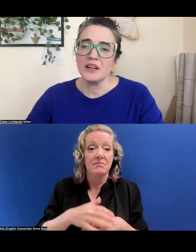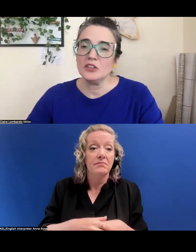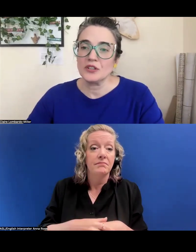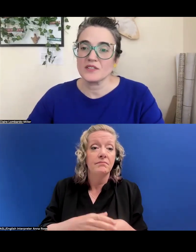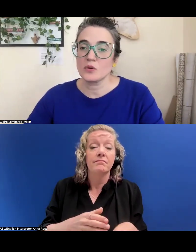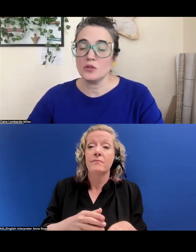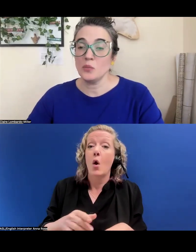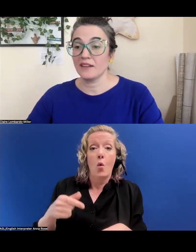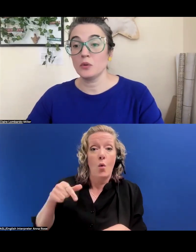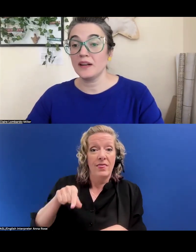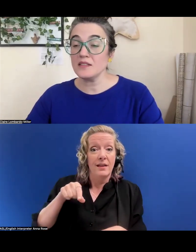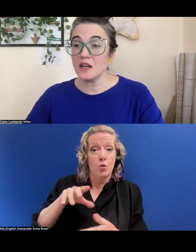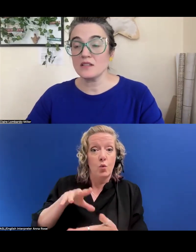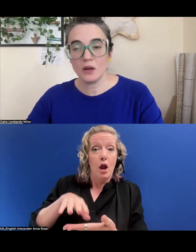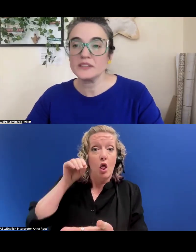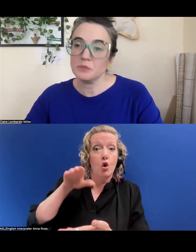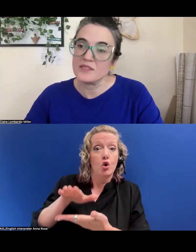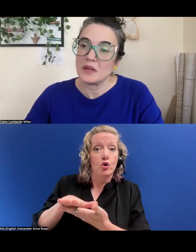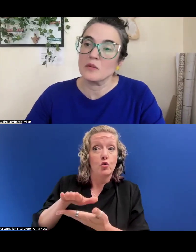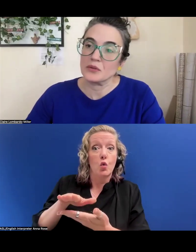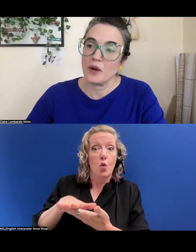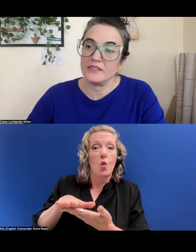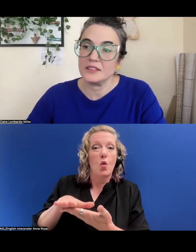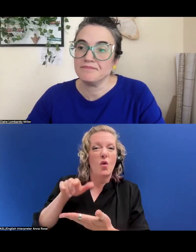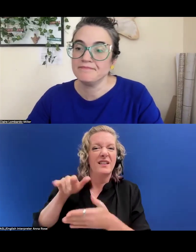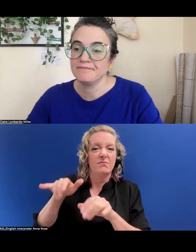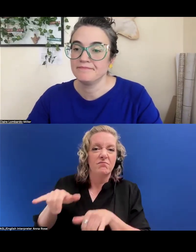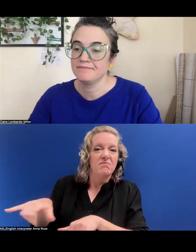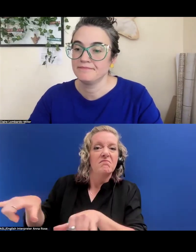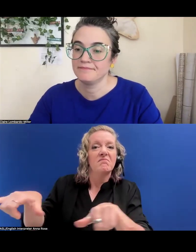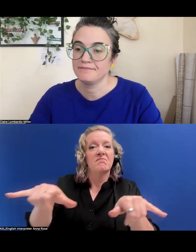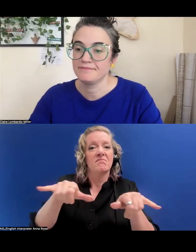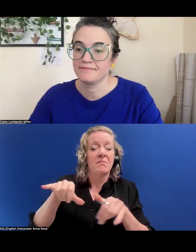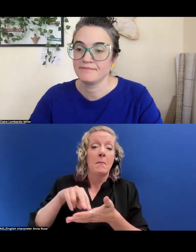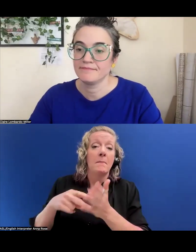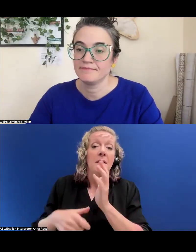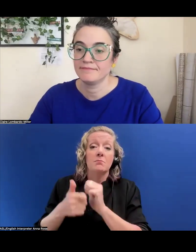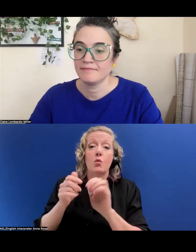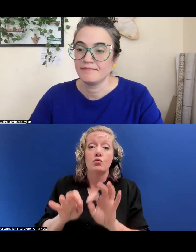This is what I learned at school and what everyone else does, so it must be the most relevant.